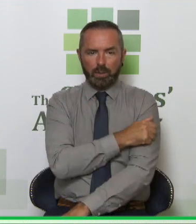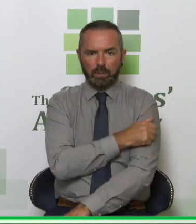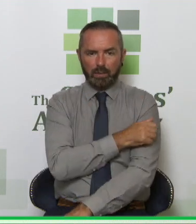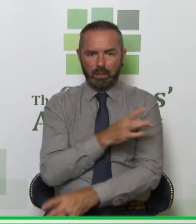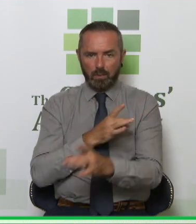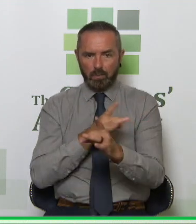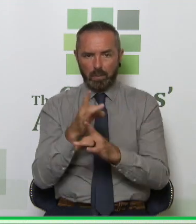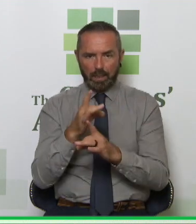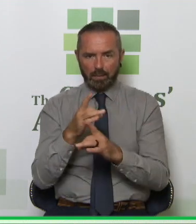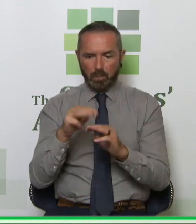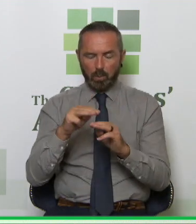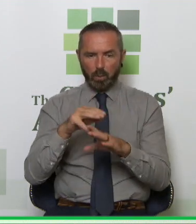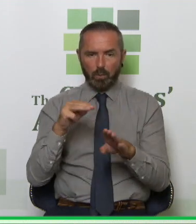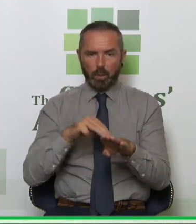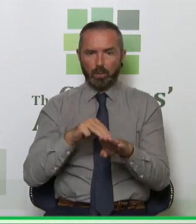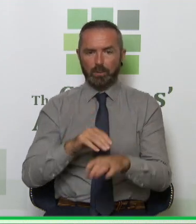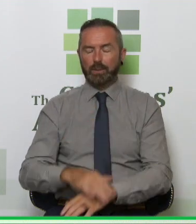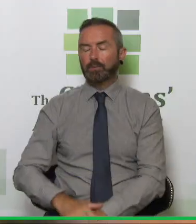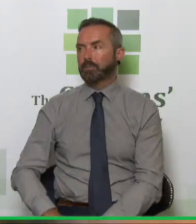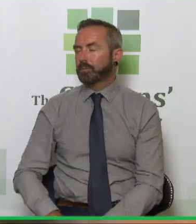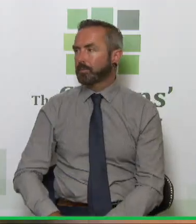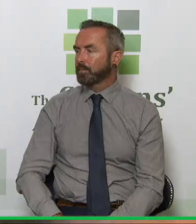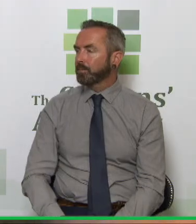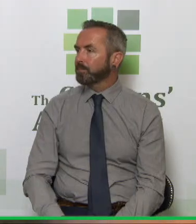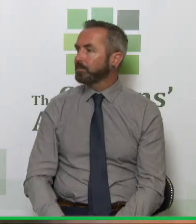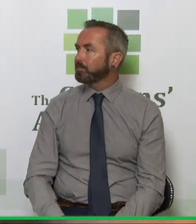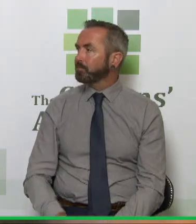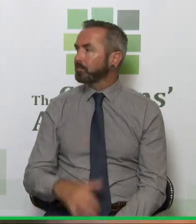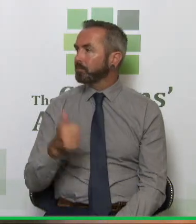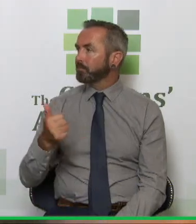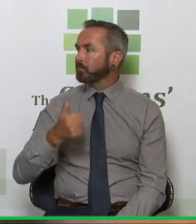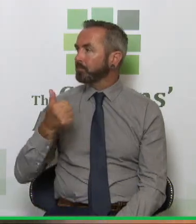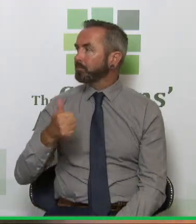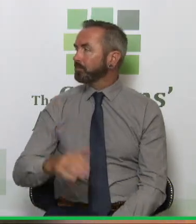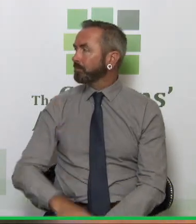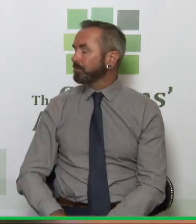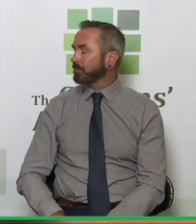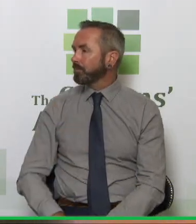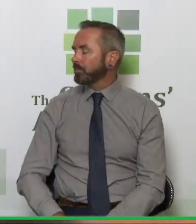all those problems worse. Thank you. Thank you. Nicola, just three.